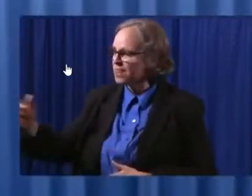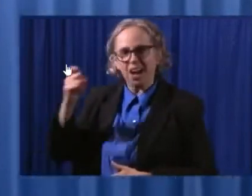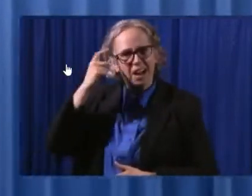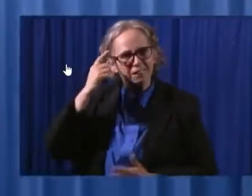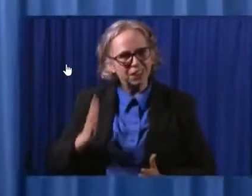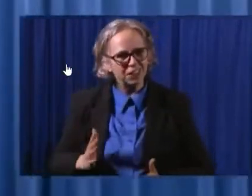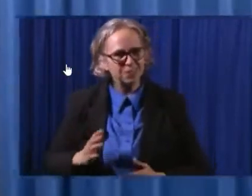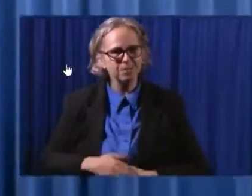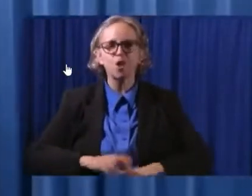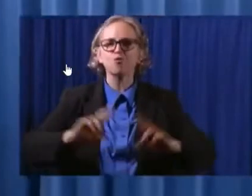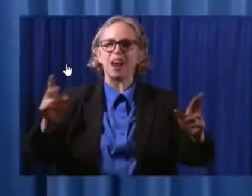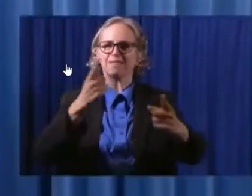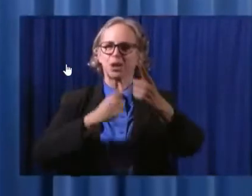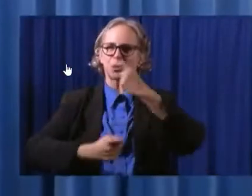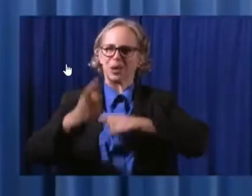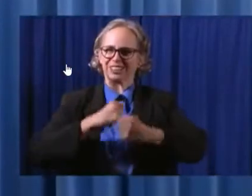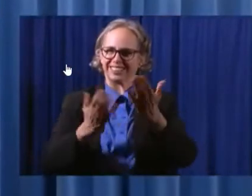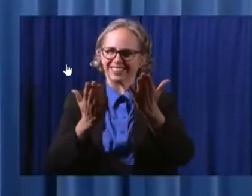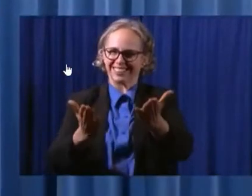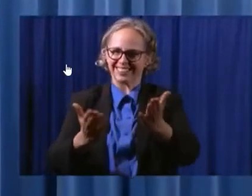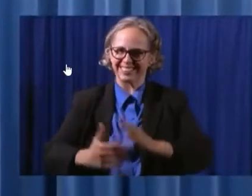We're ready for questions.